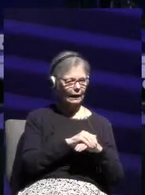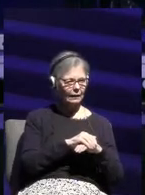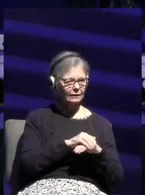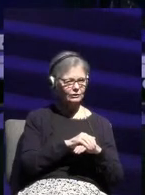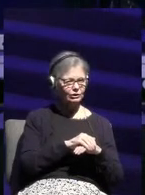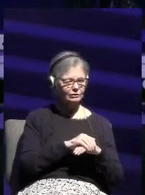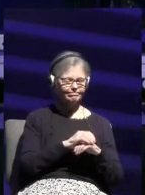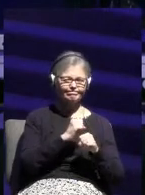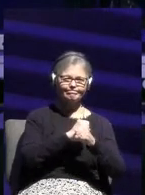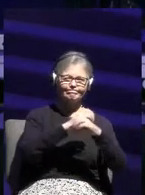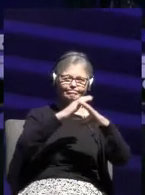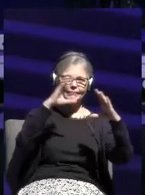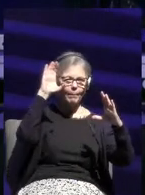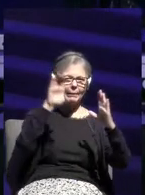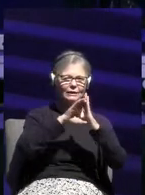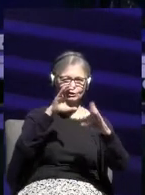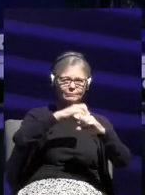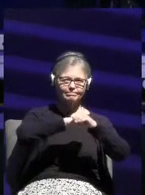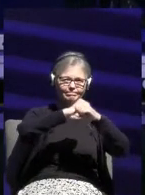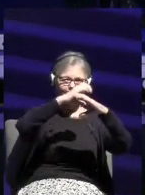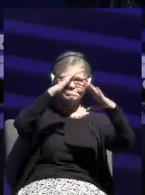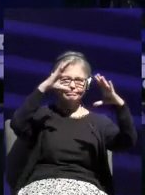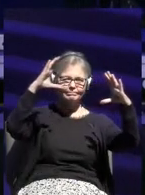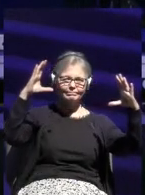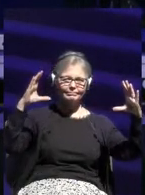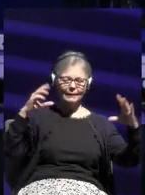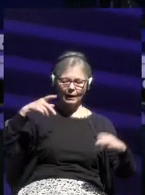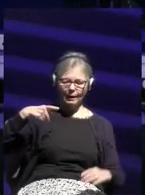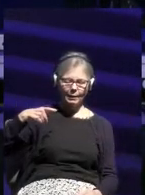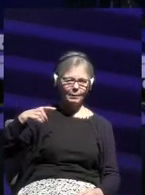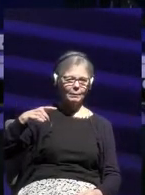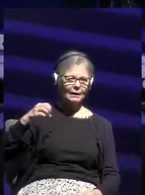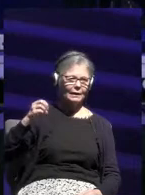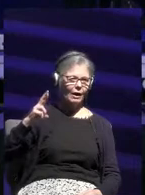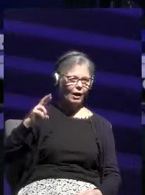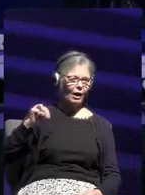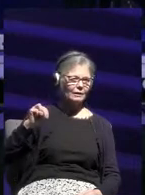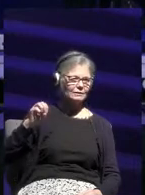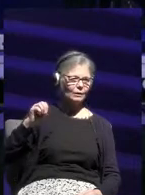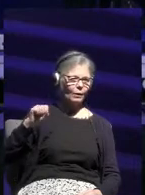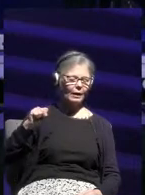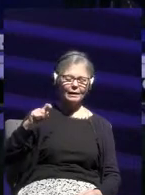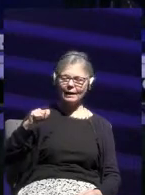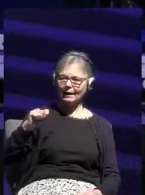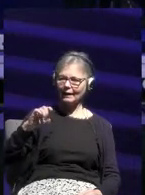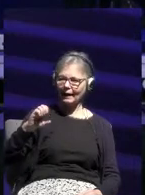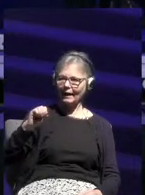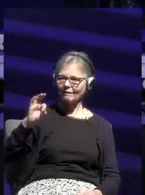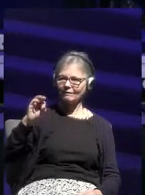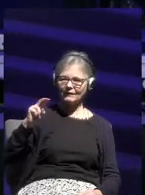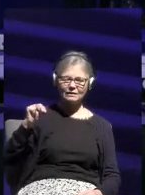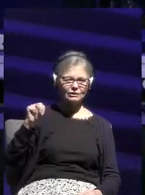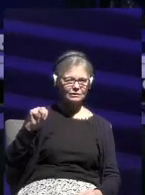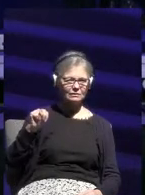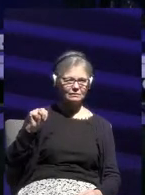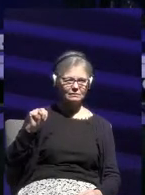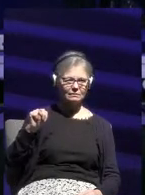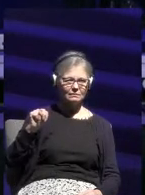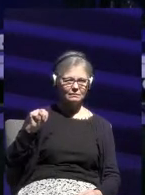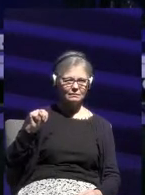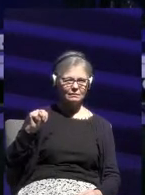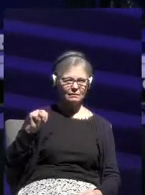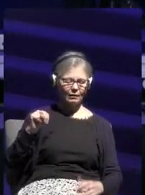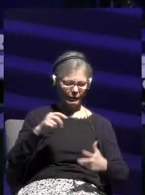imagery. Would that be personification? No. It's not.